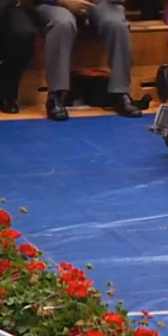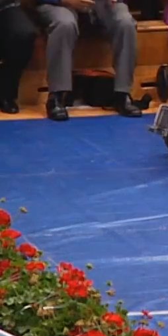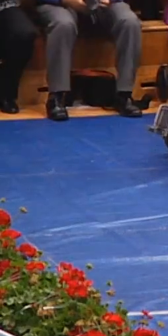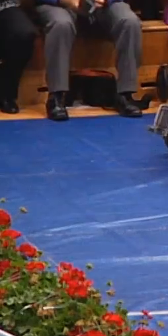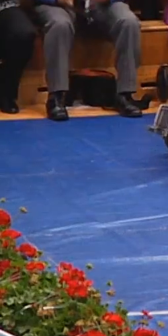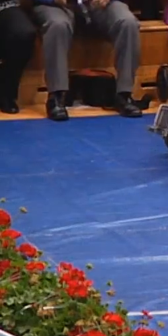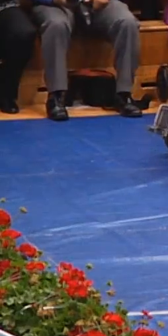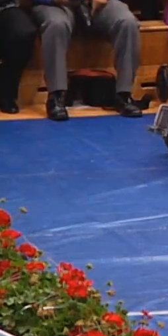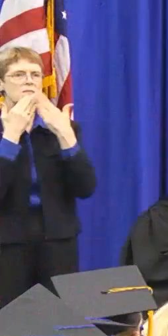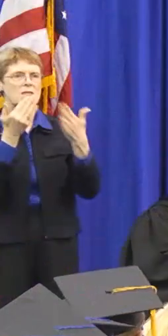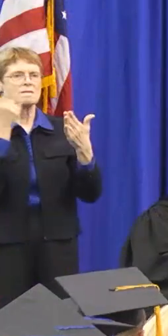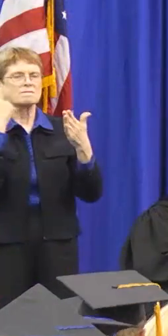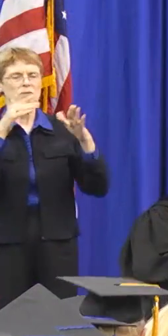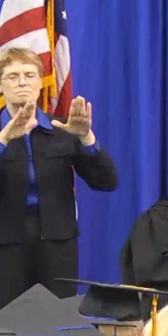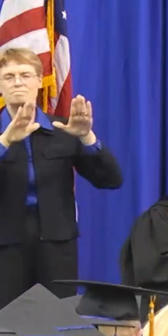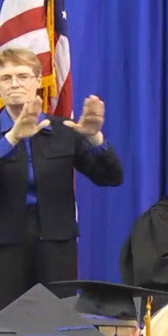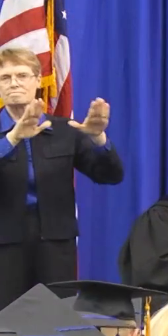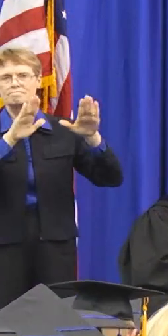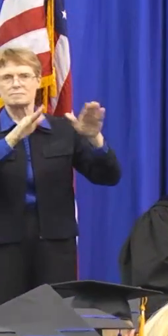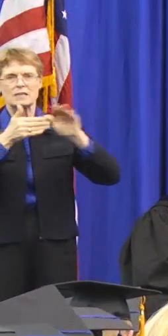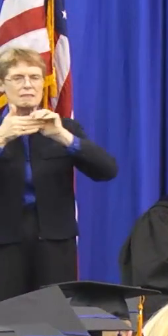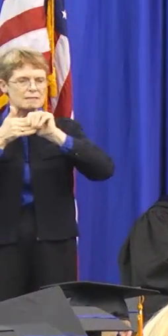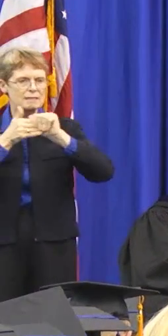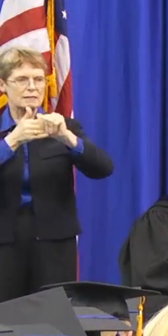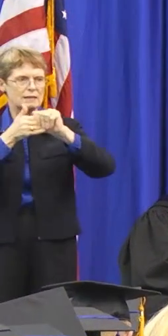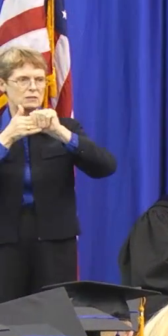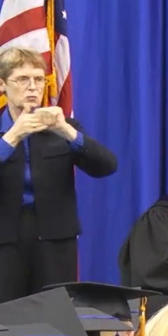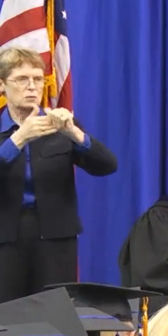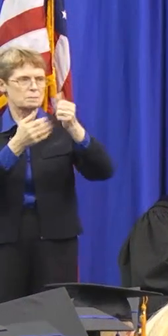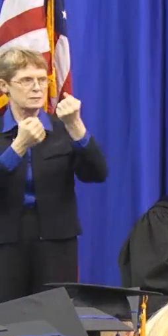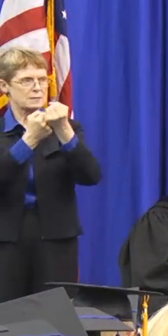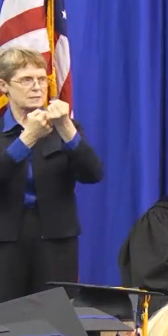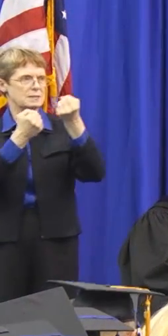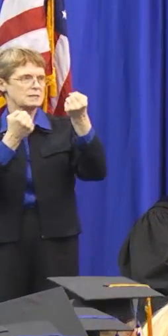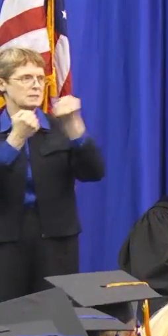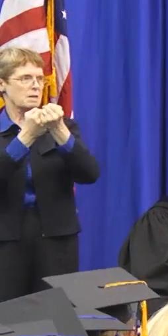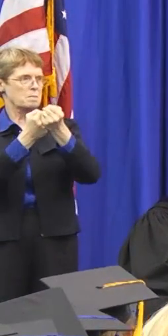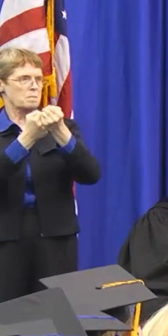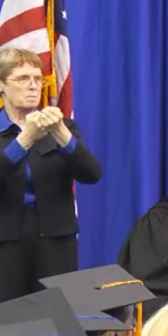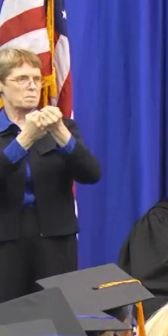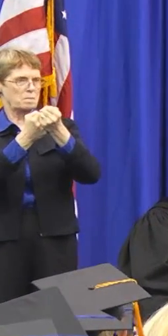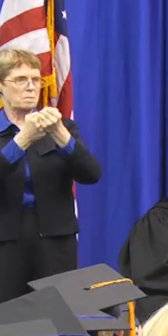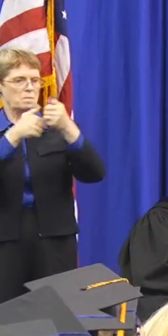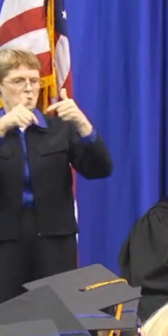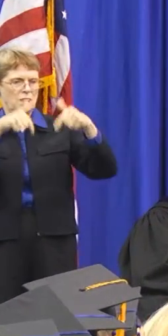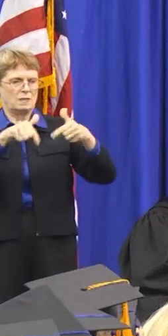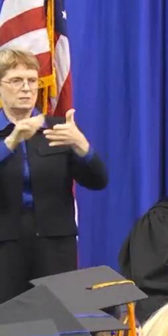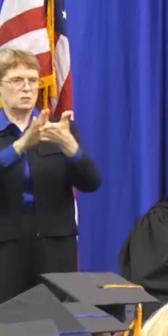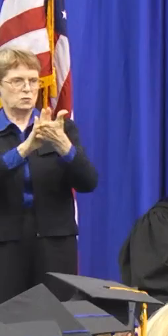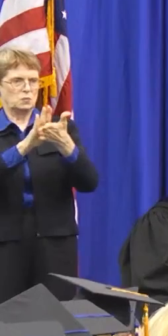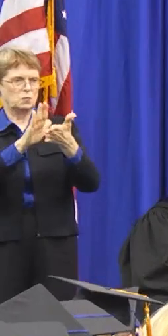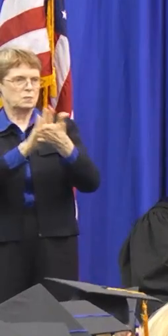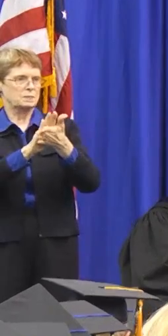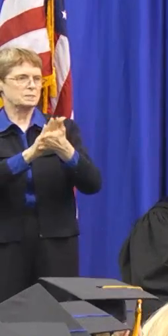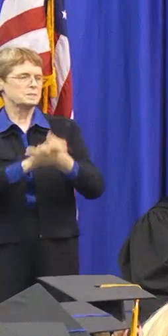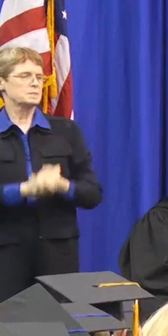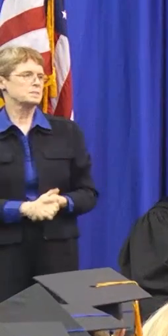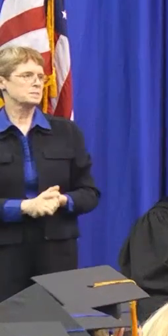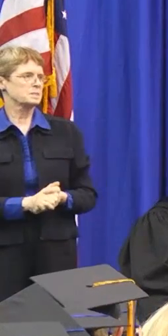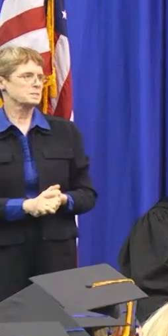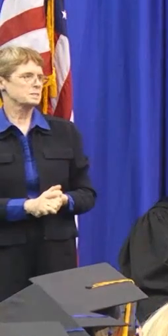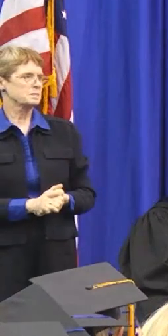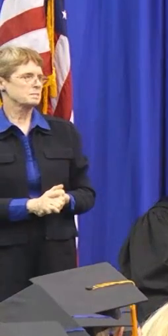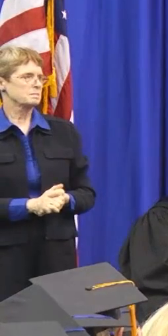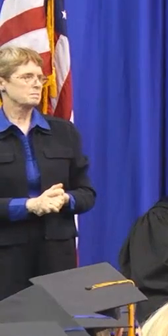Thank you for your outstanding leadership and the support that you continue to provide Calhoun.